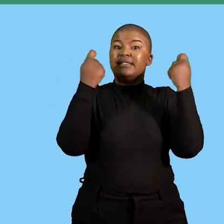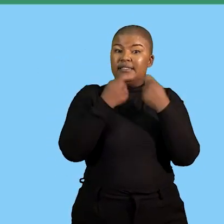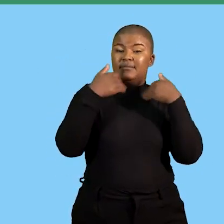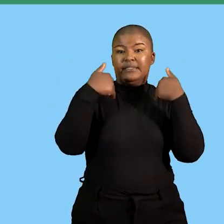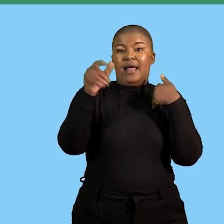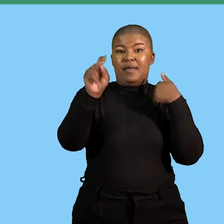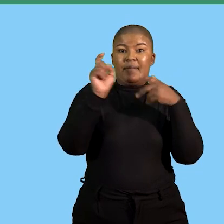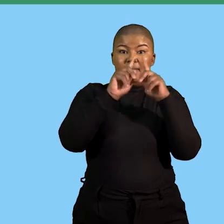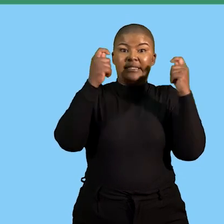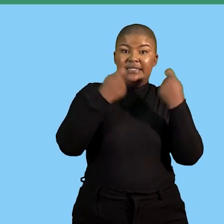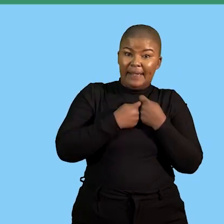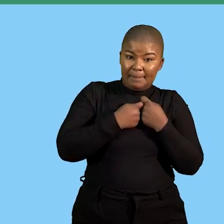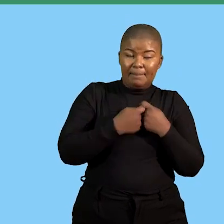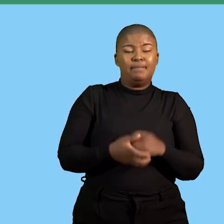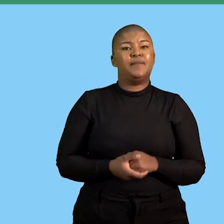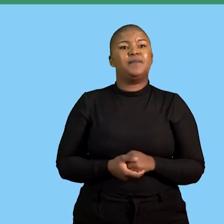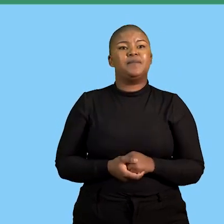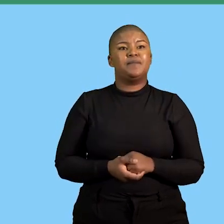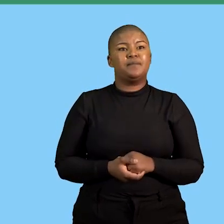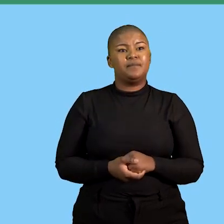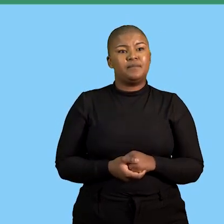The team, we start there.